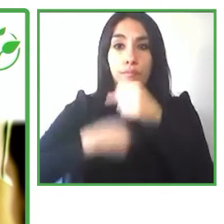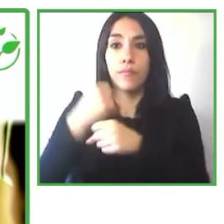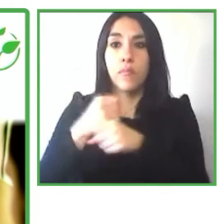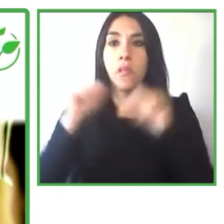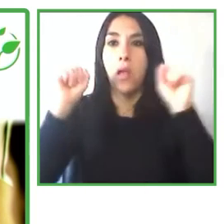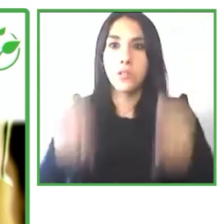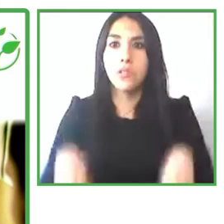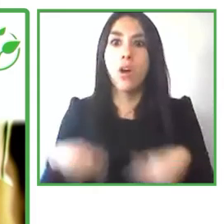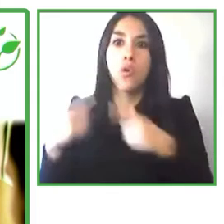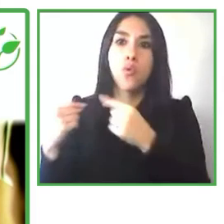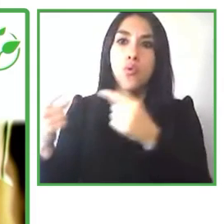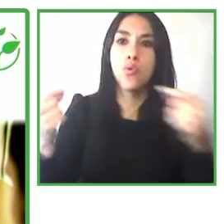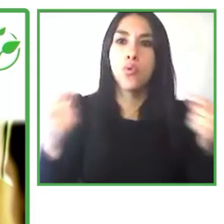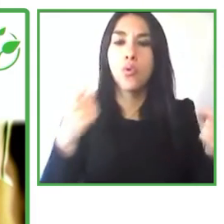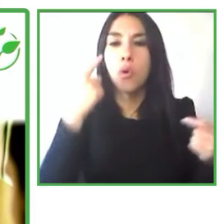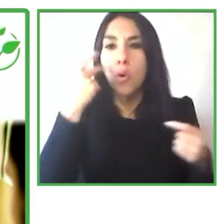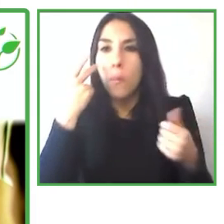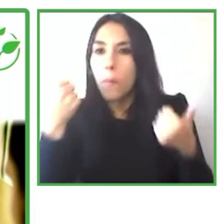you very much.